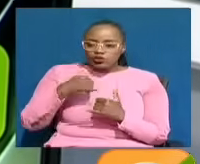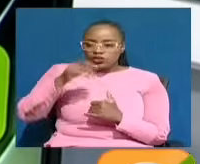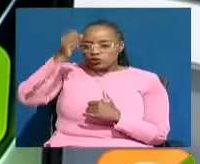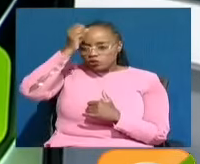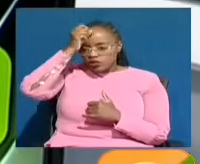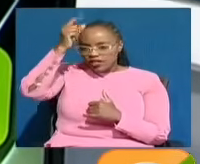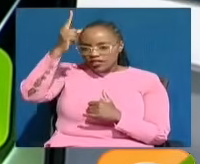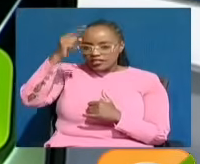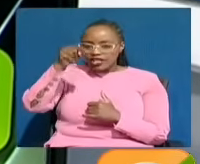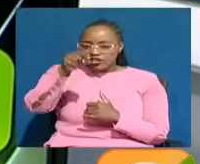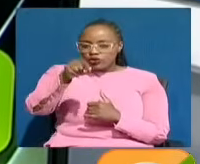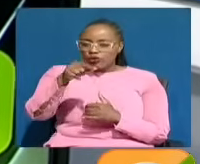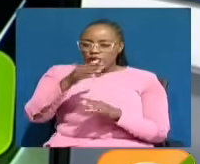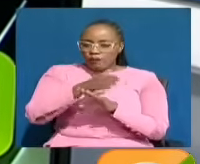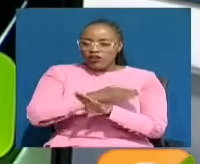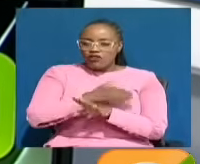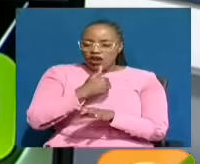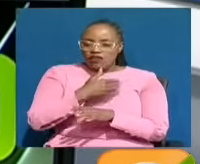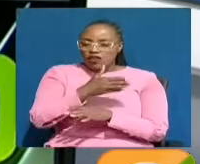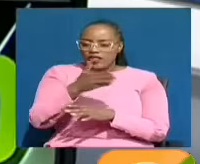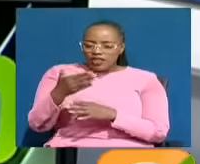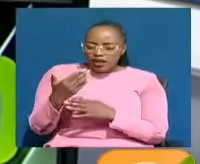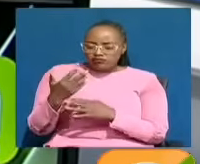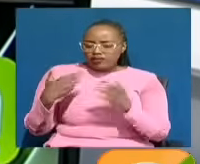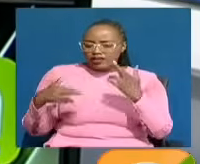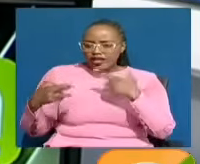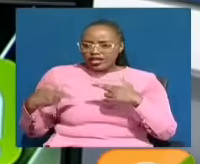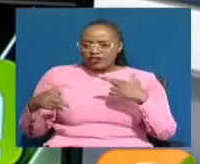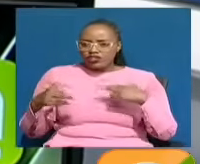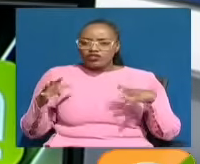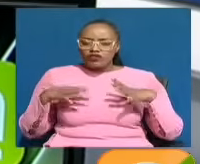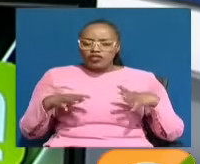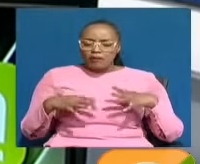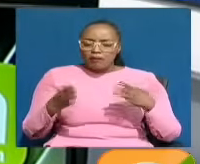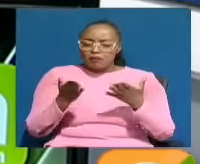understanding you have been out gathering views of the people.